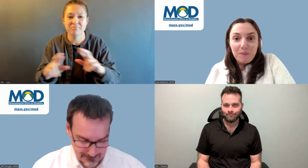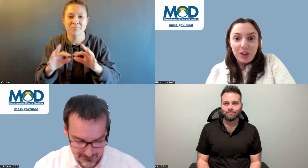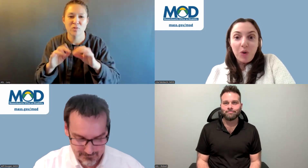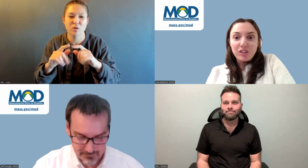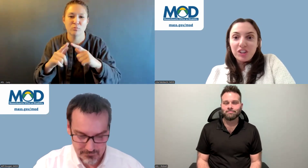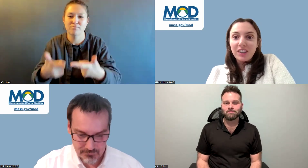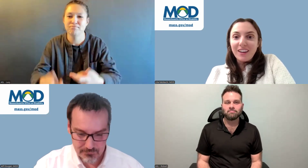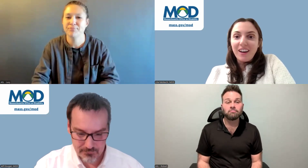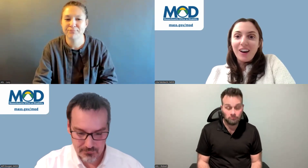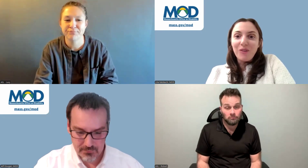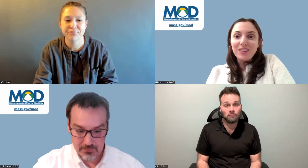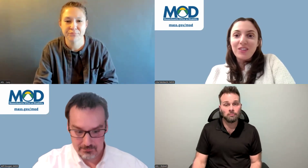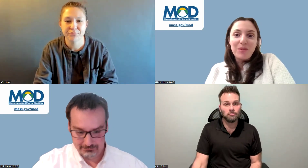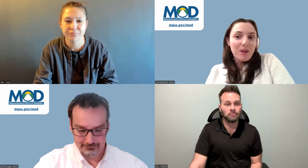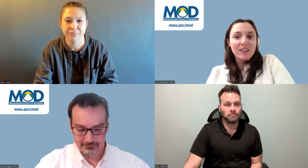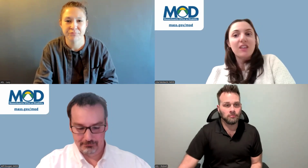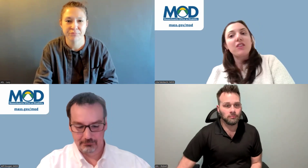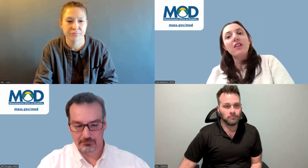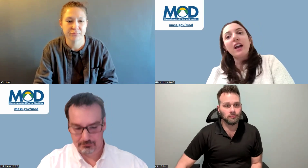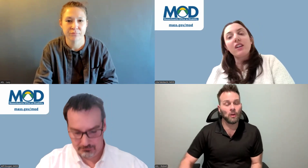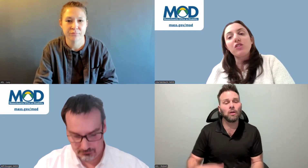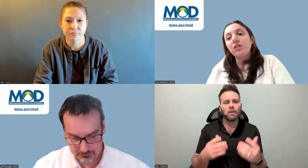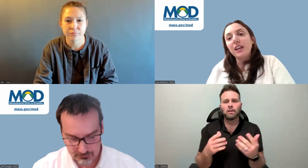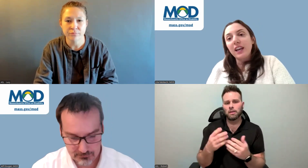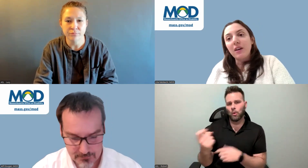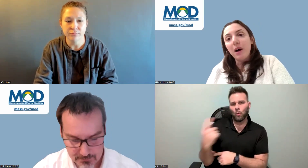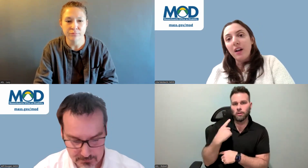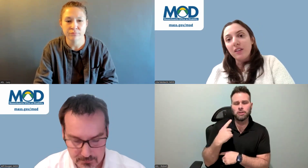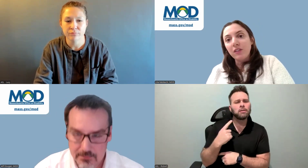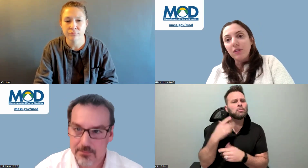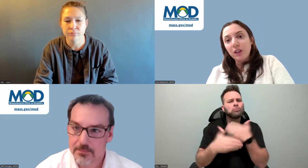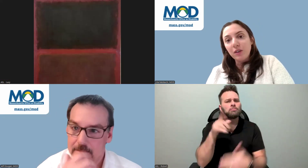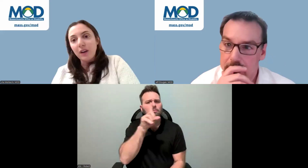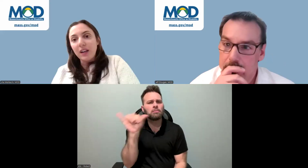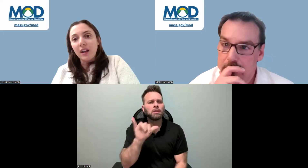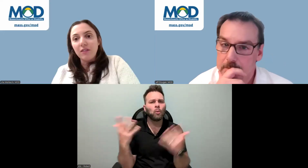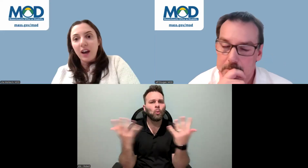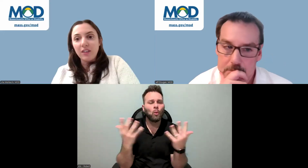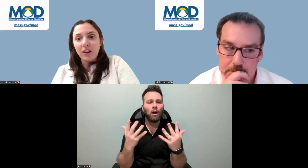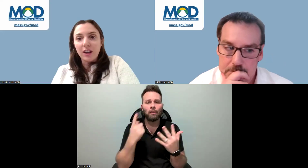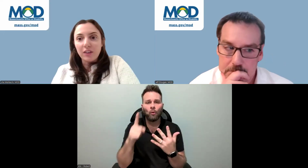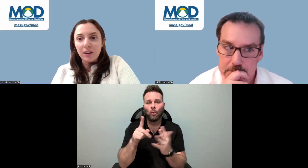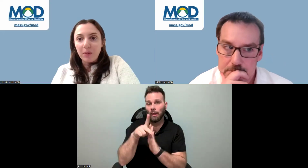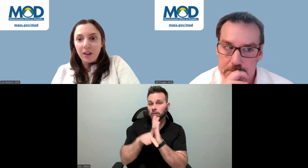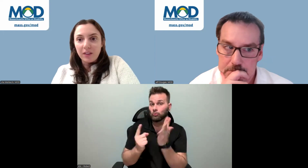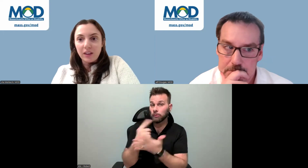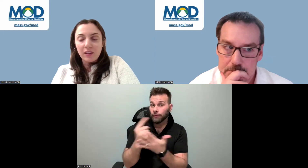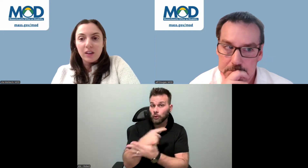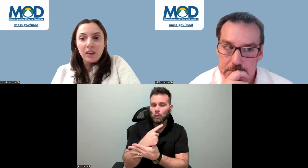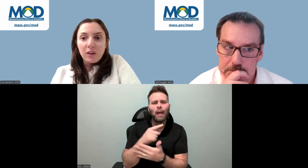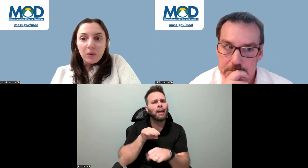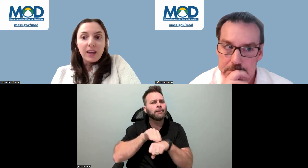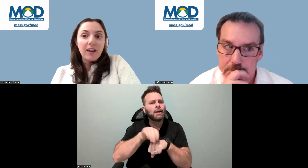pretty big question. What does the process look like to create a policy review and advise on other